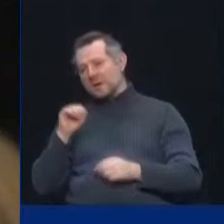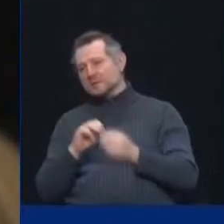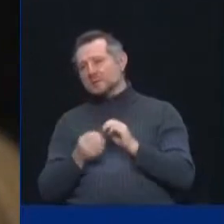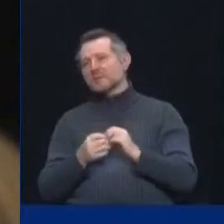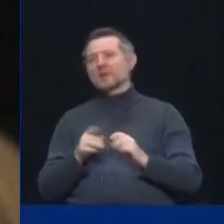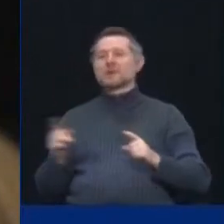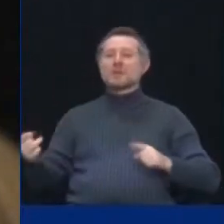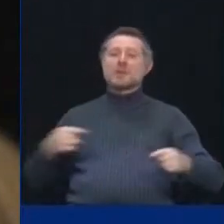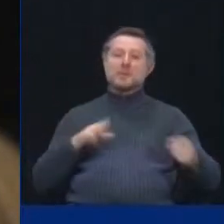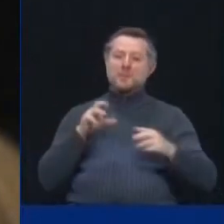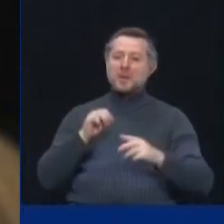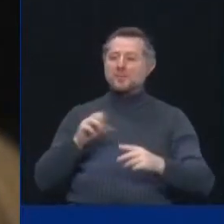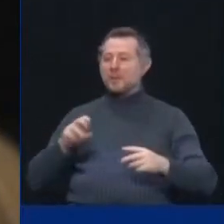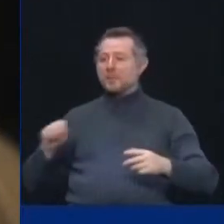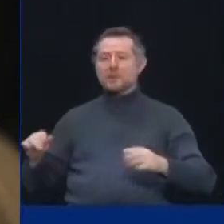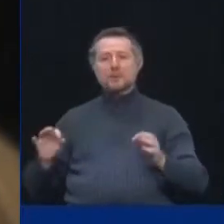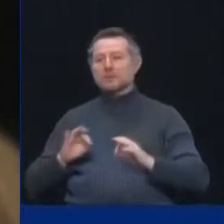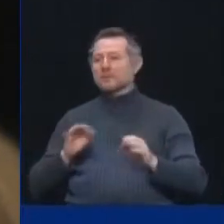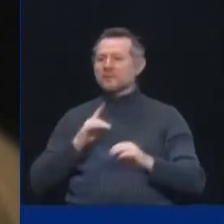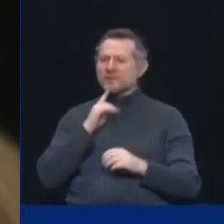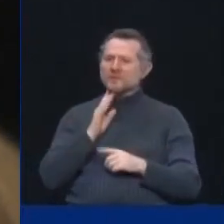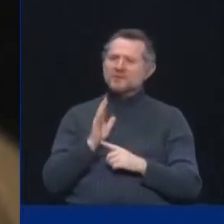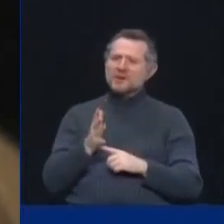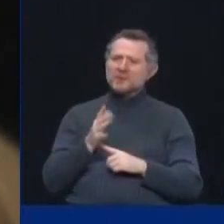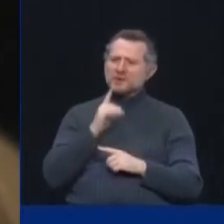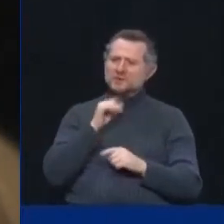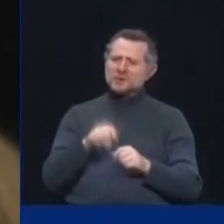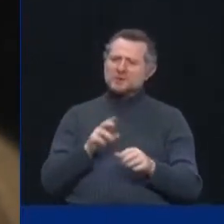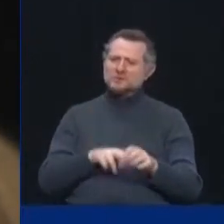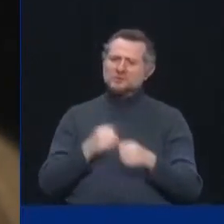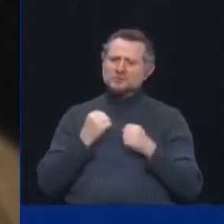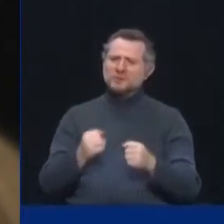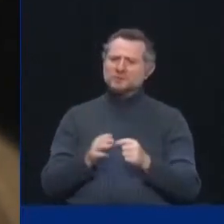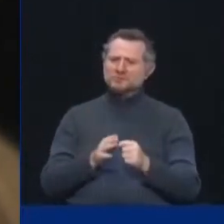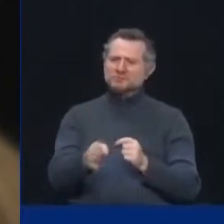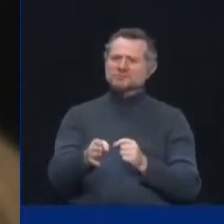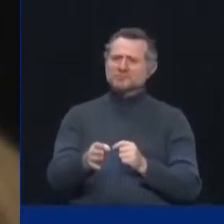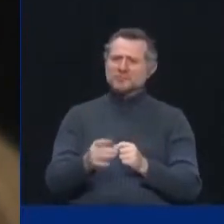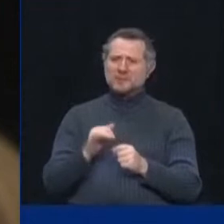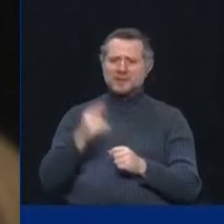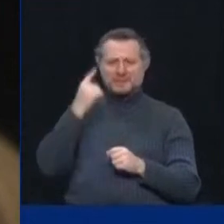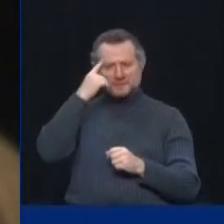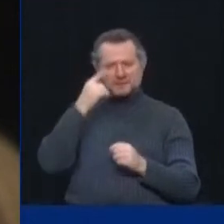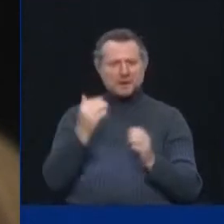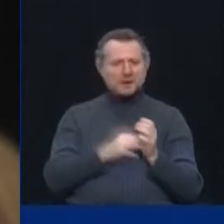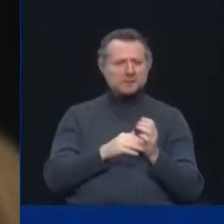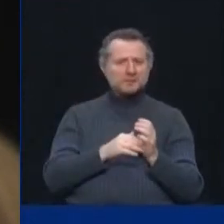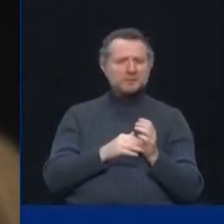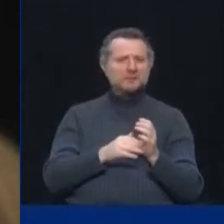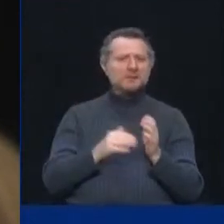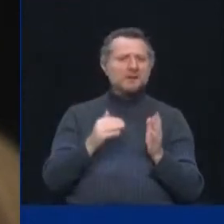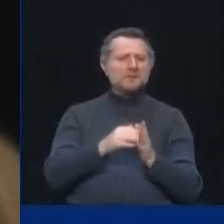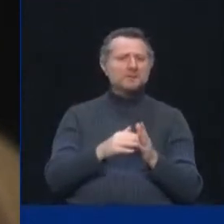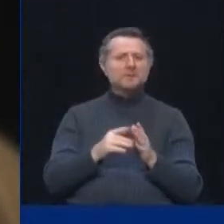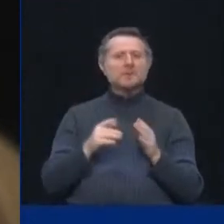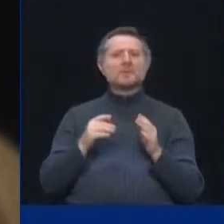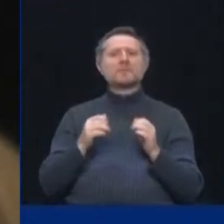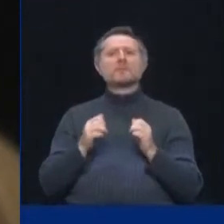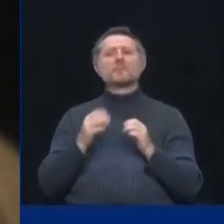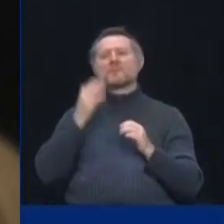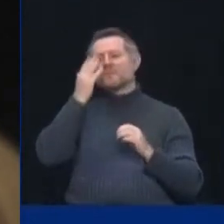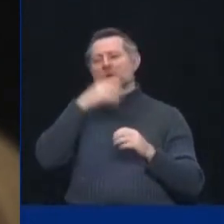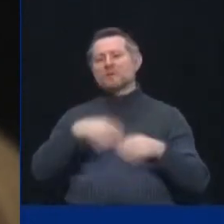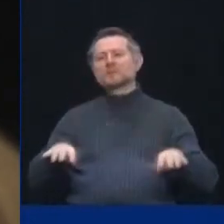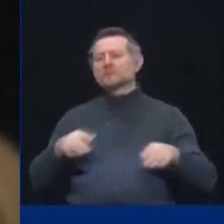car ride away. Now, I want you to think about that, and I want you to think about the thousands of essential workers who during COVID,